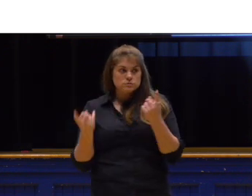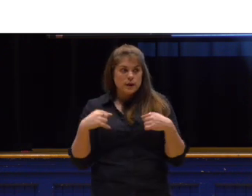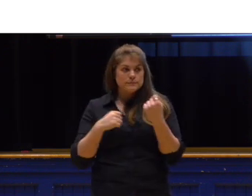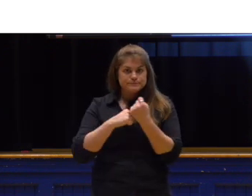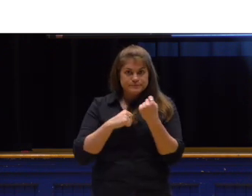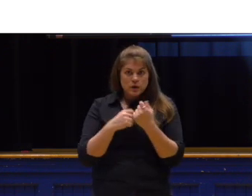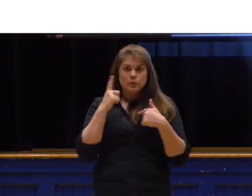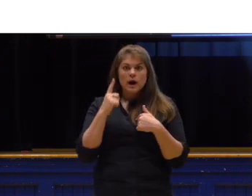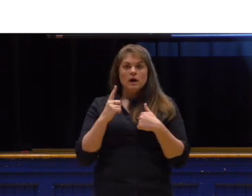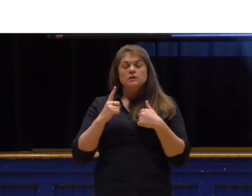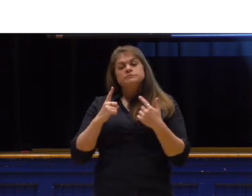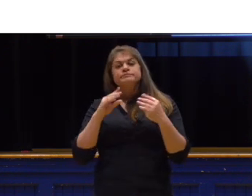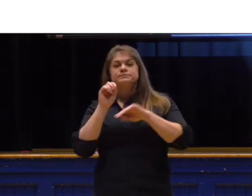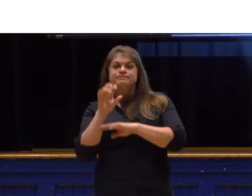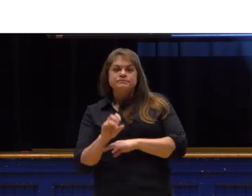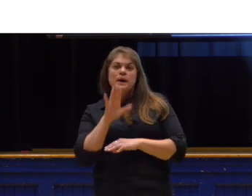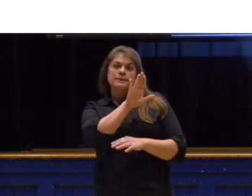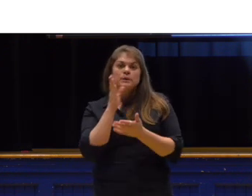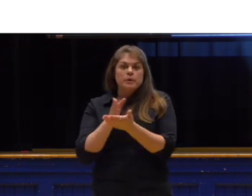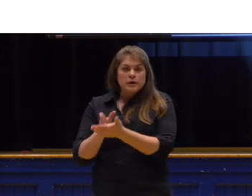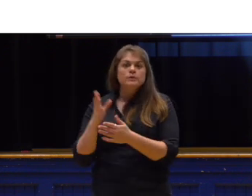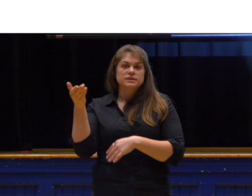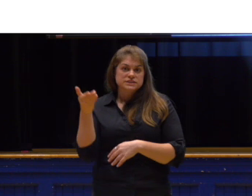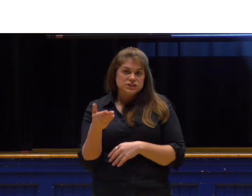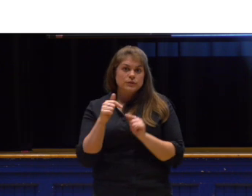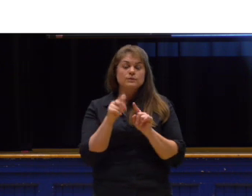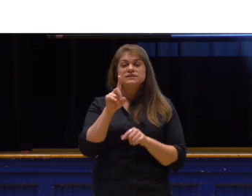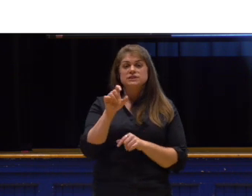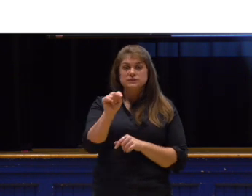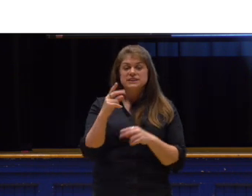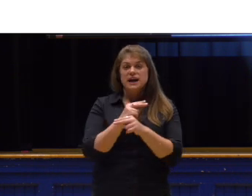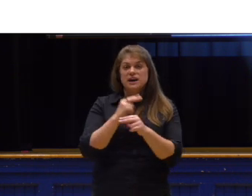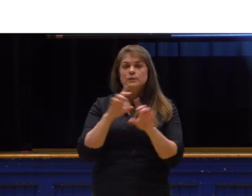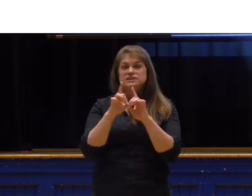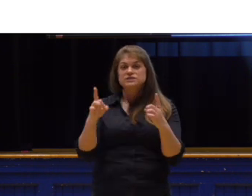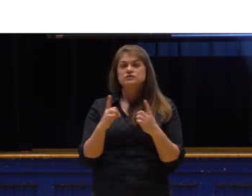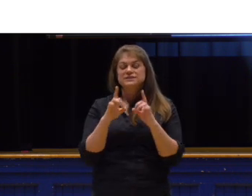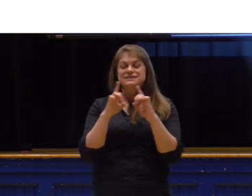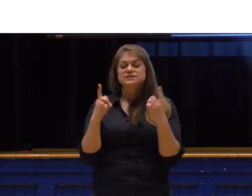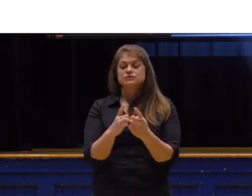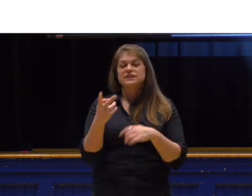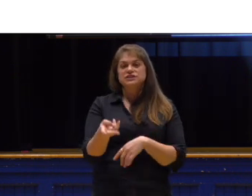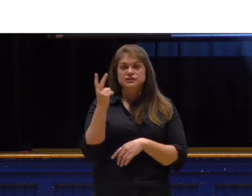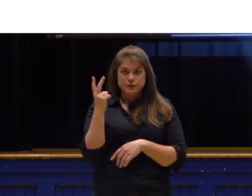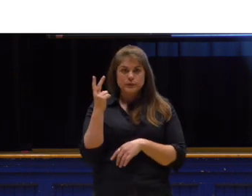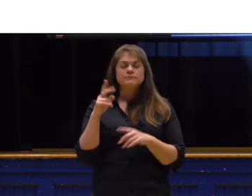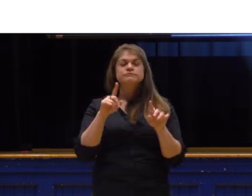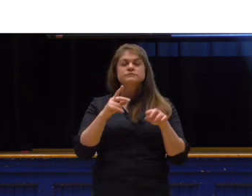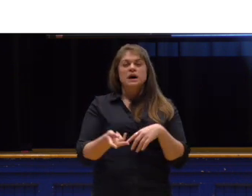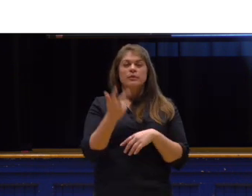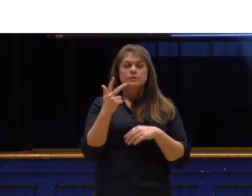who will be giving parts of the presentation. With MassDOT Highway District 2, which is located in Hampton, Hampshire, and Franklin